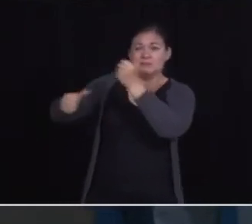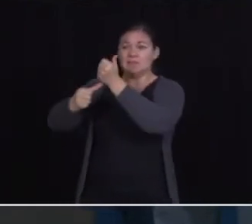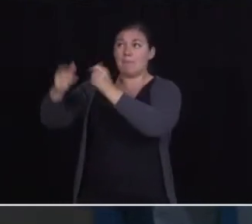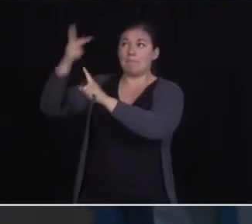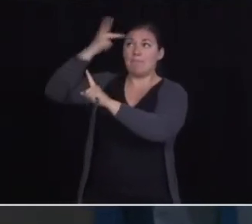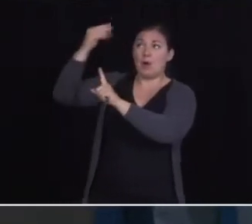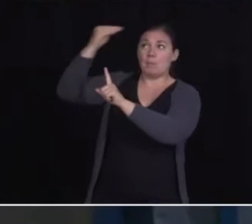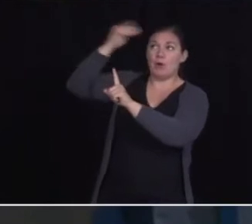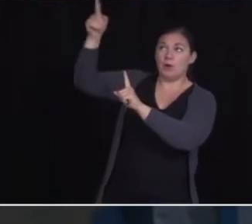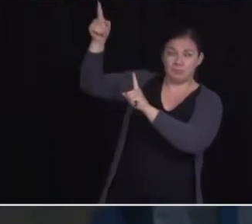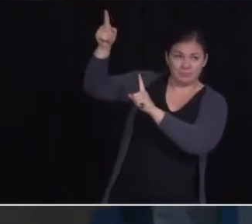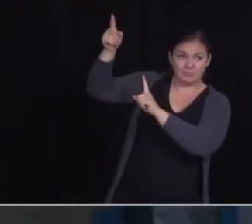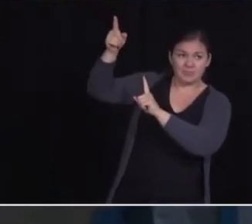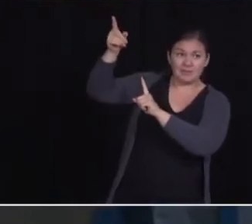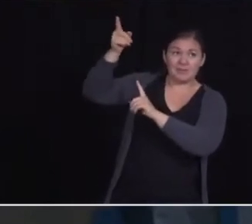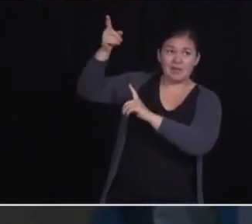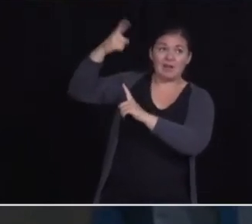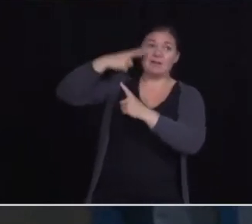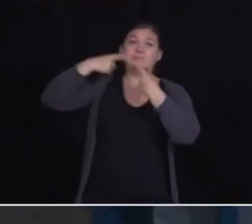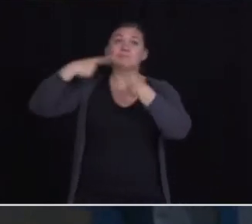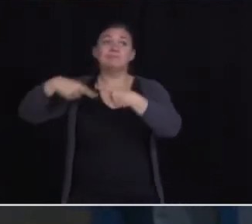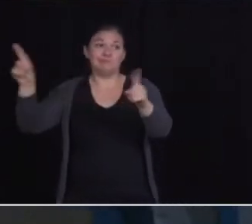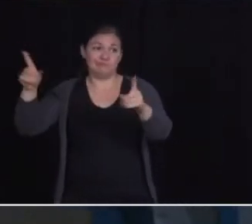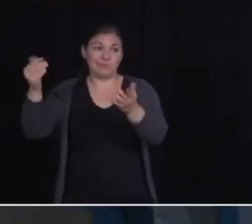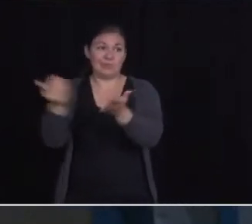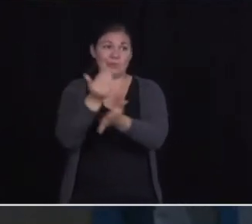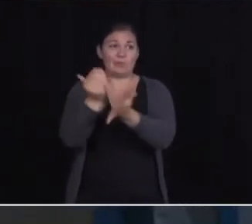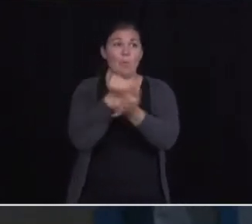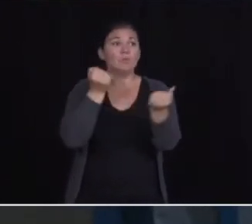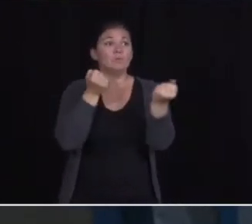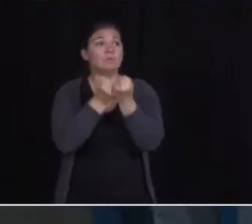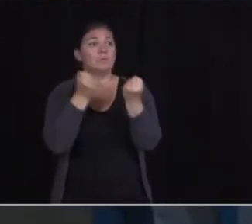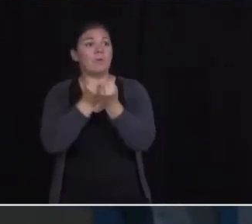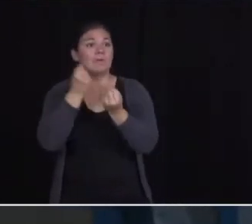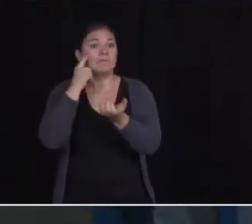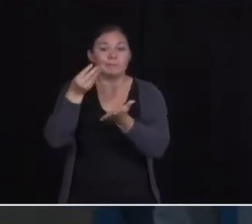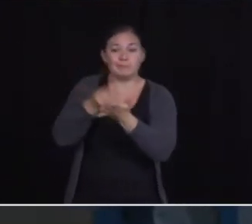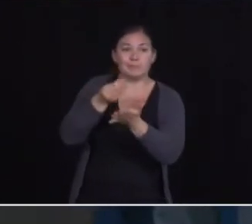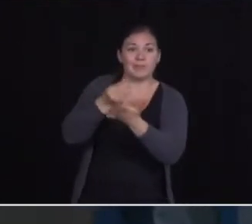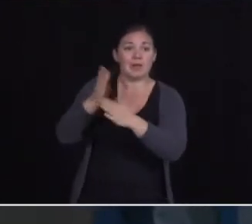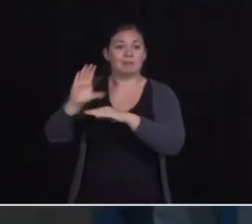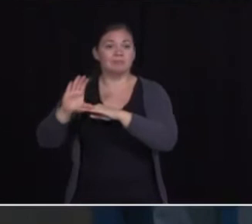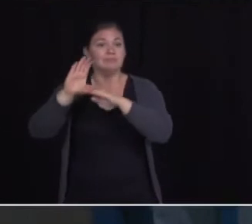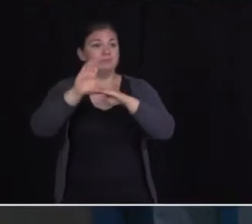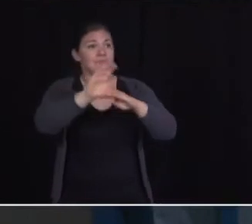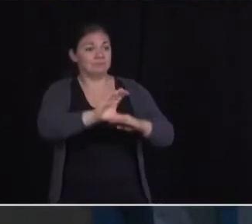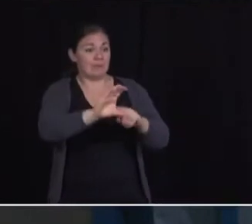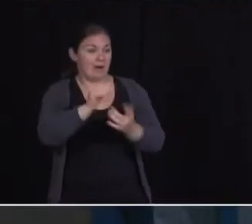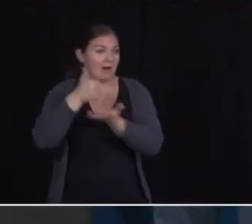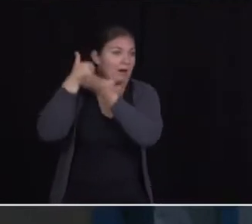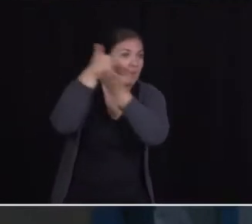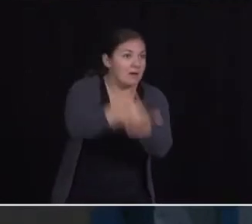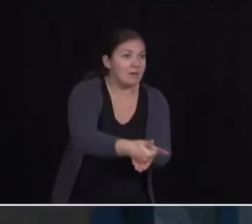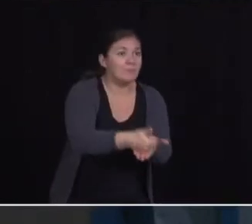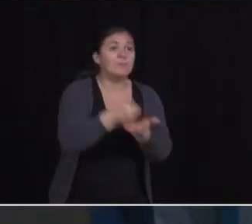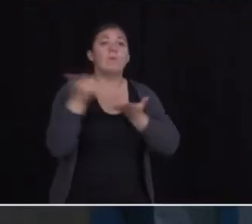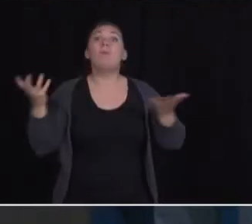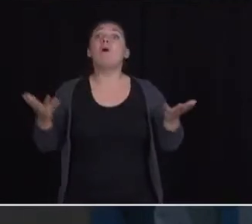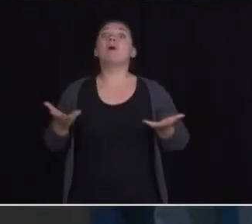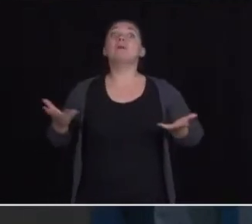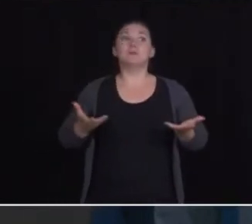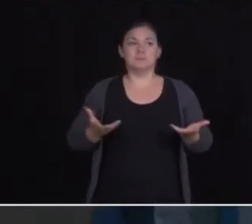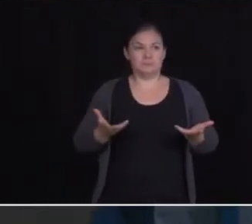earlier today will make a big difference. They're extending the rent subsidy, the wage